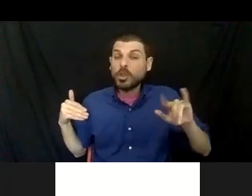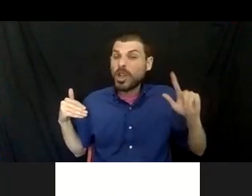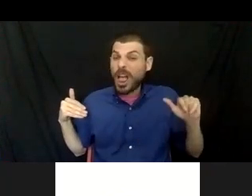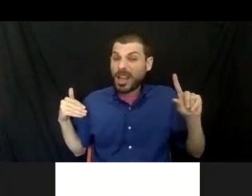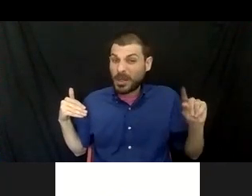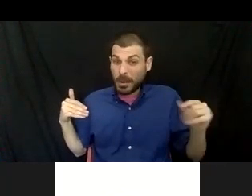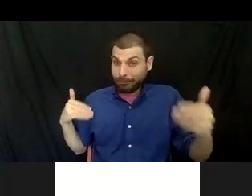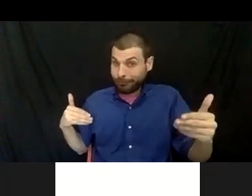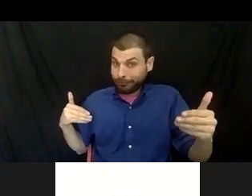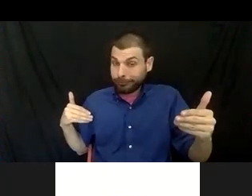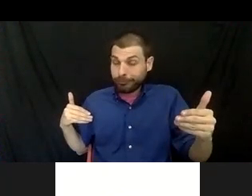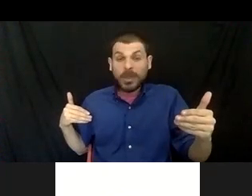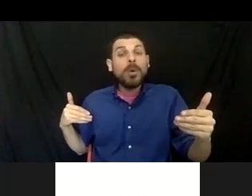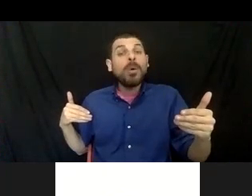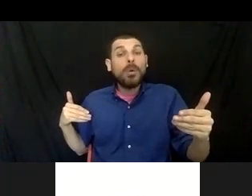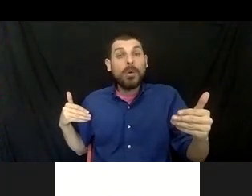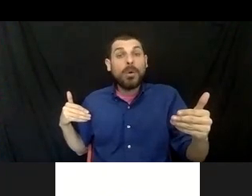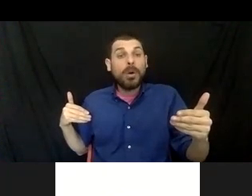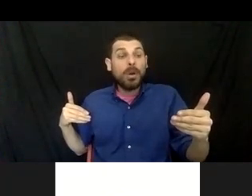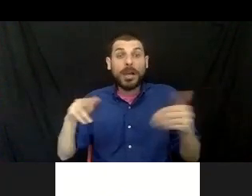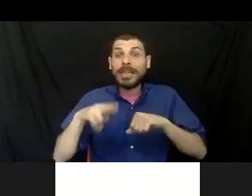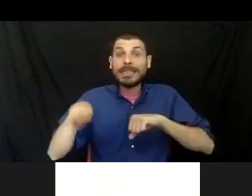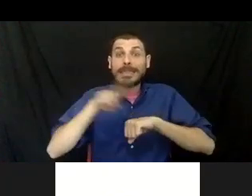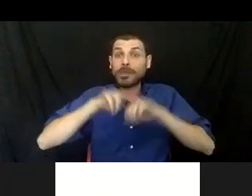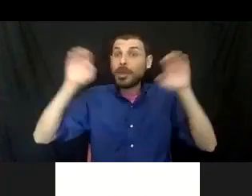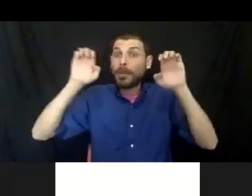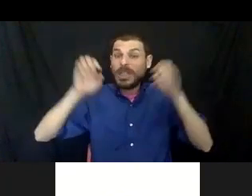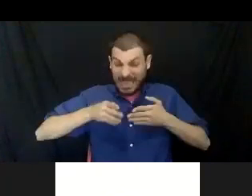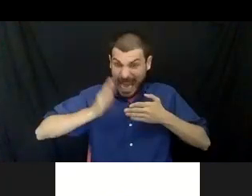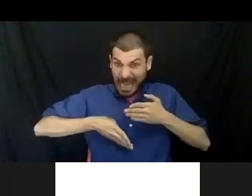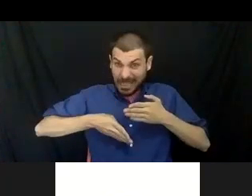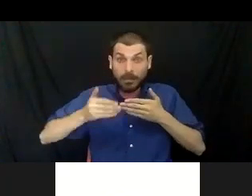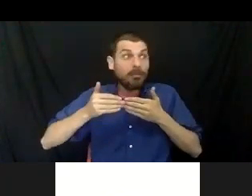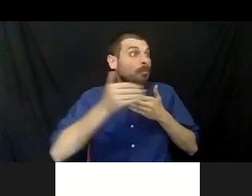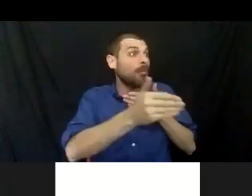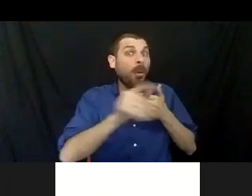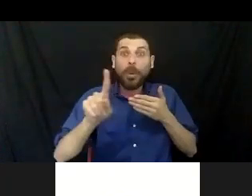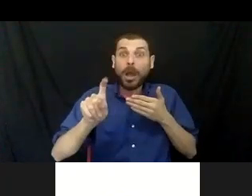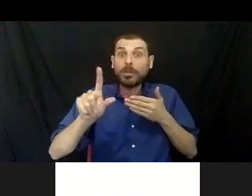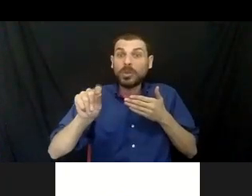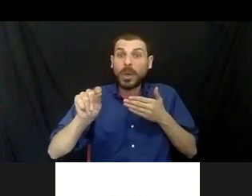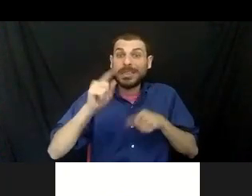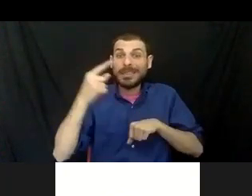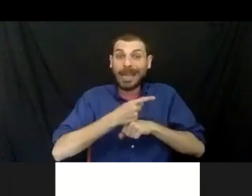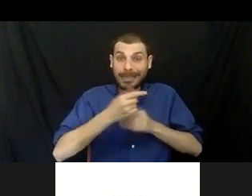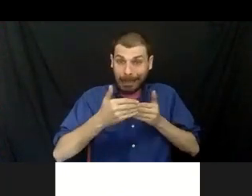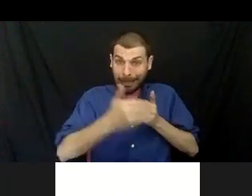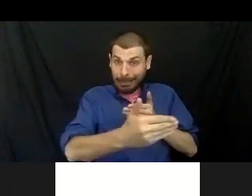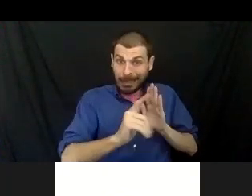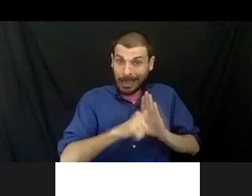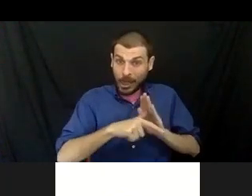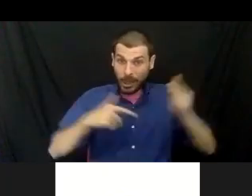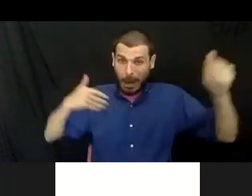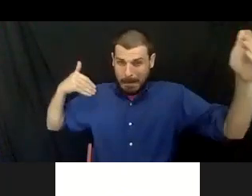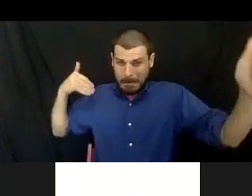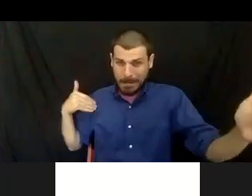days after the end of the National State of Emergency Declaration, the servicer has to report the